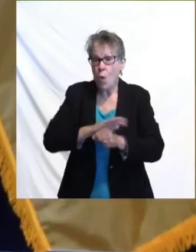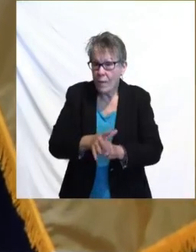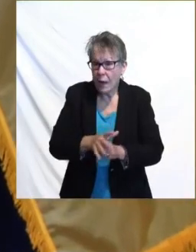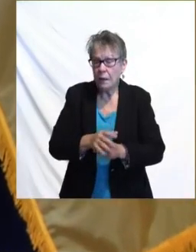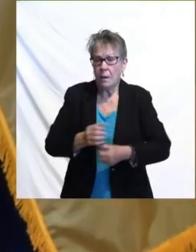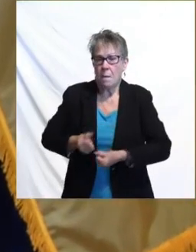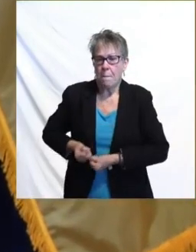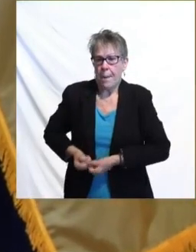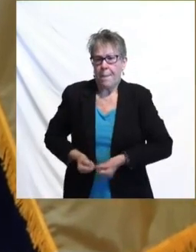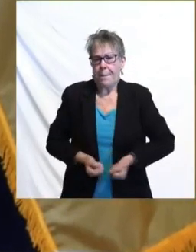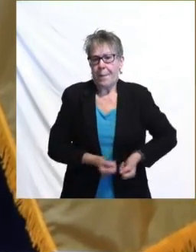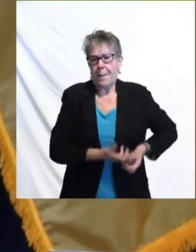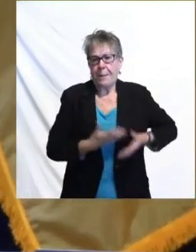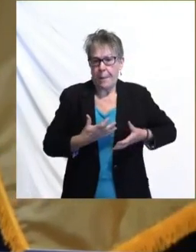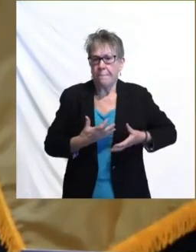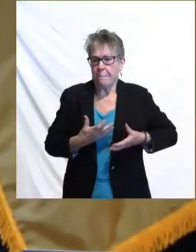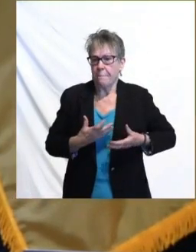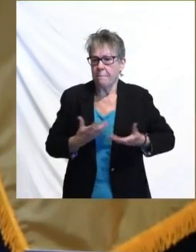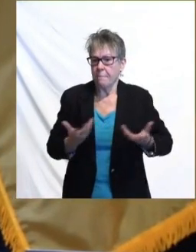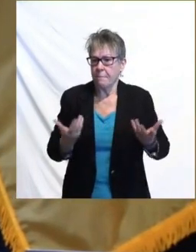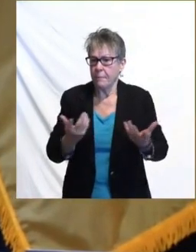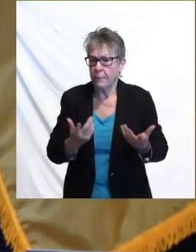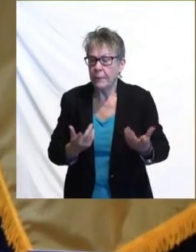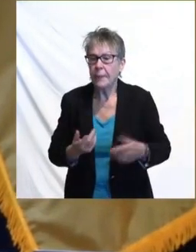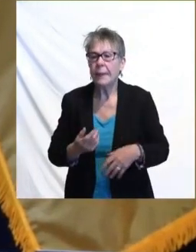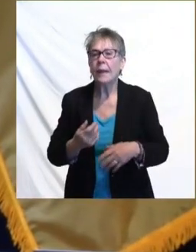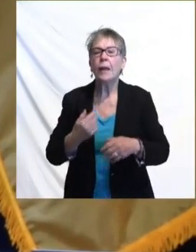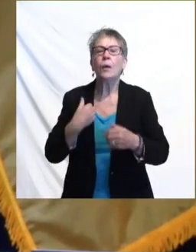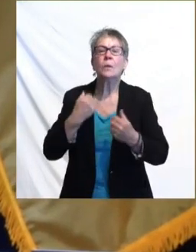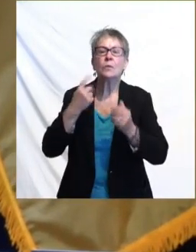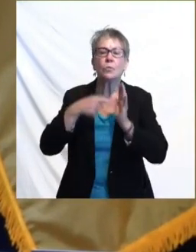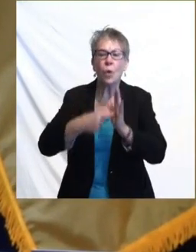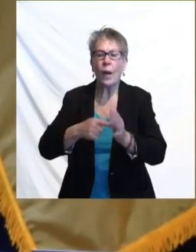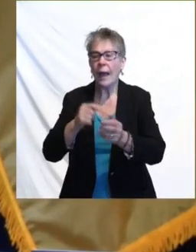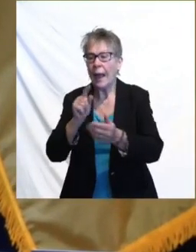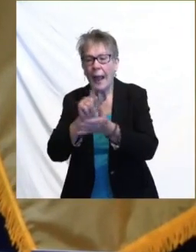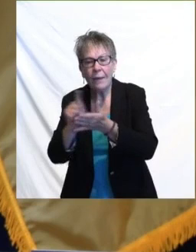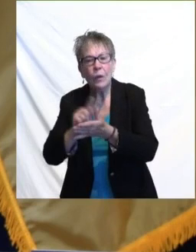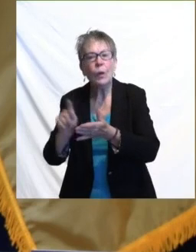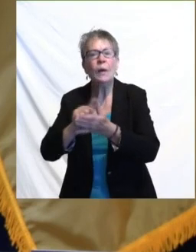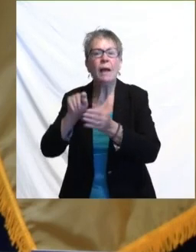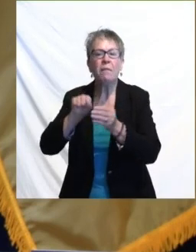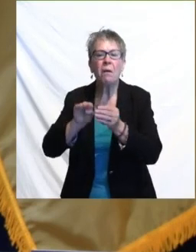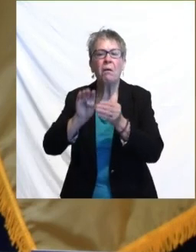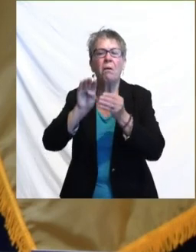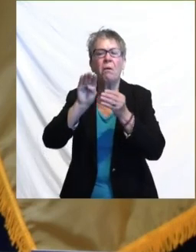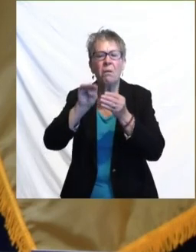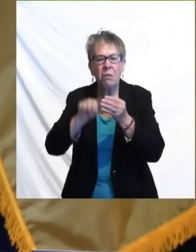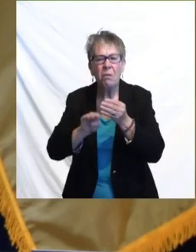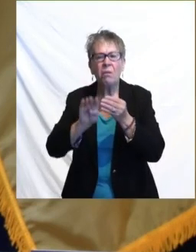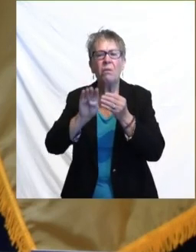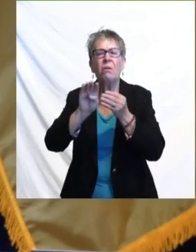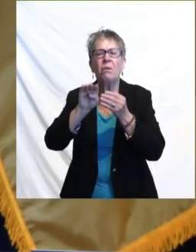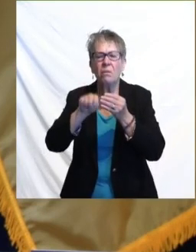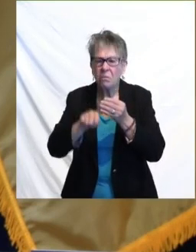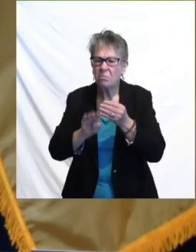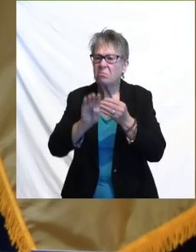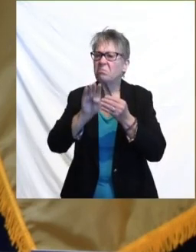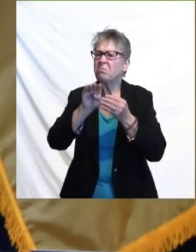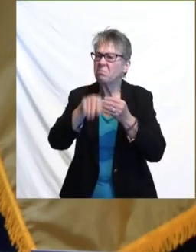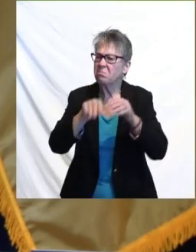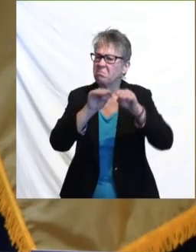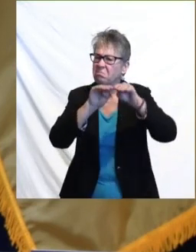week-to-week variability just in terms of luck and other things. Certainly we are seeing, as a percentage of the population, more cases